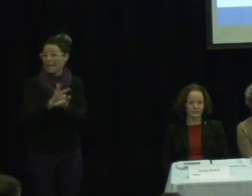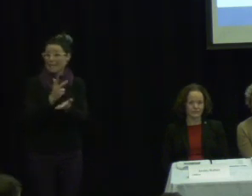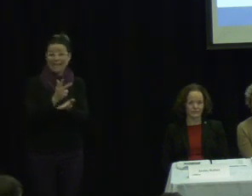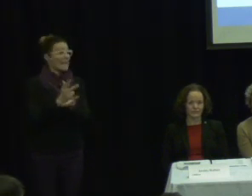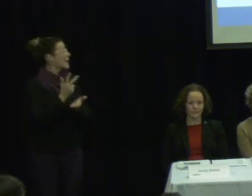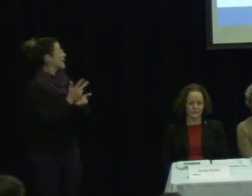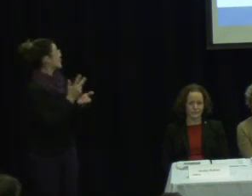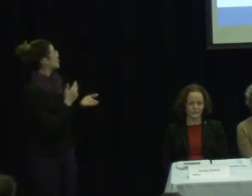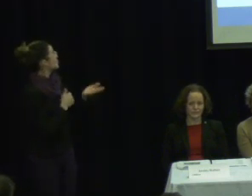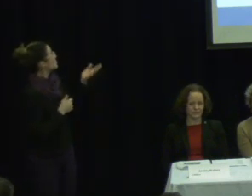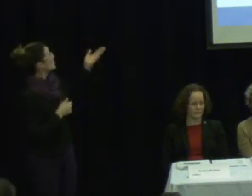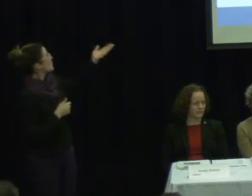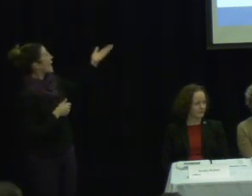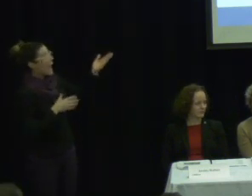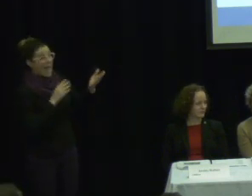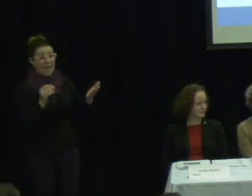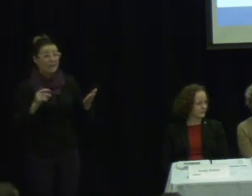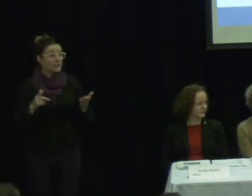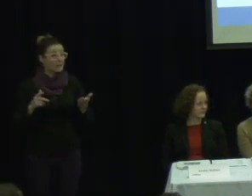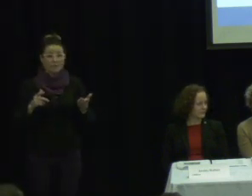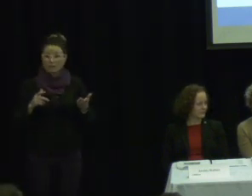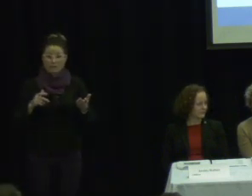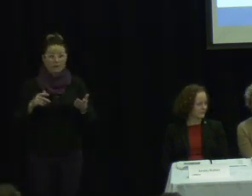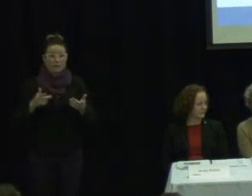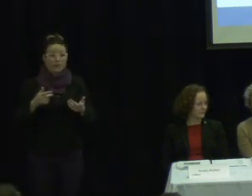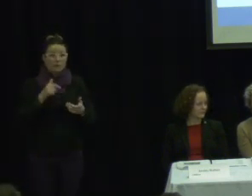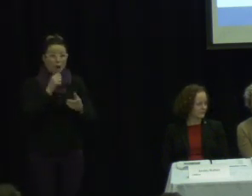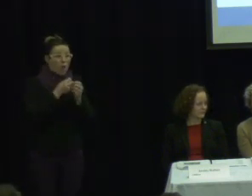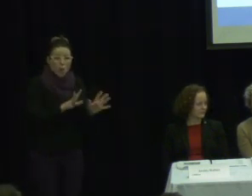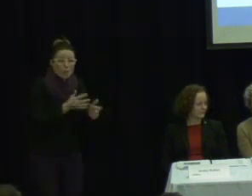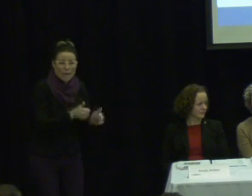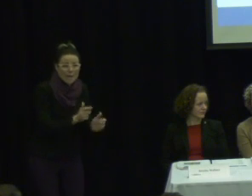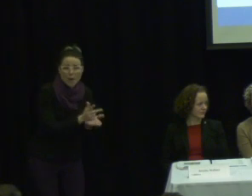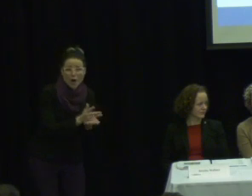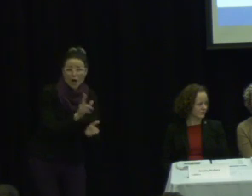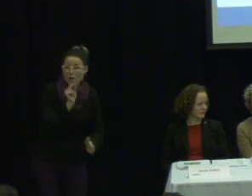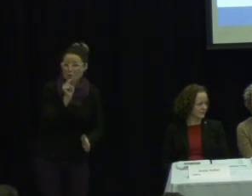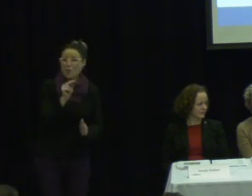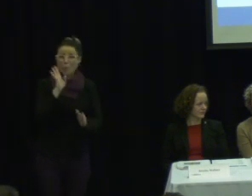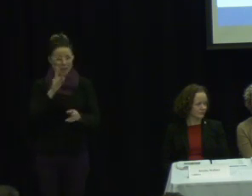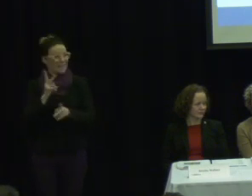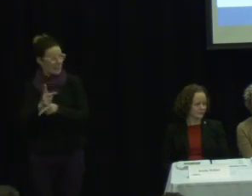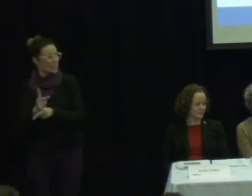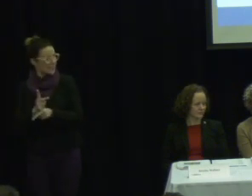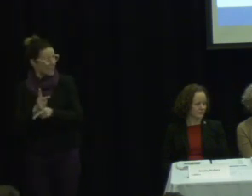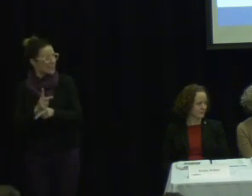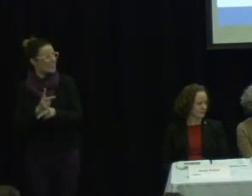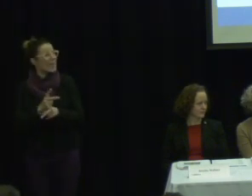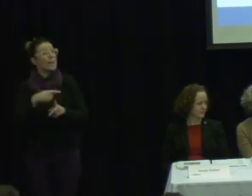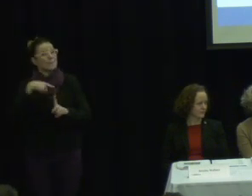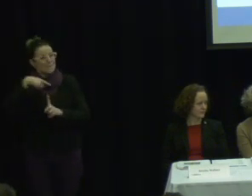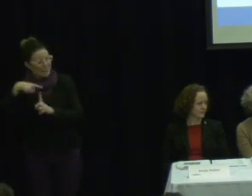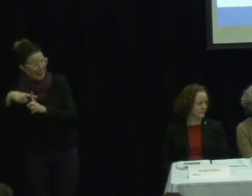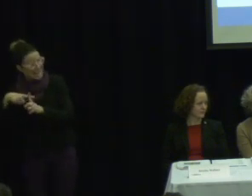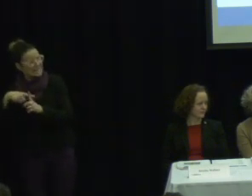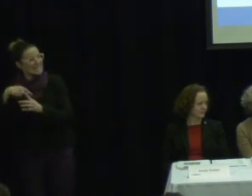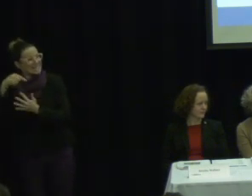have a net loss. So we keep the number of parking spots we have now. And by the time we finish, even accounting for the